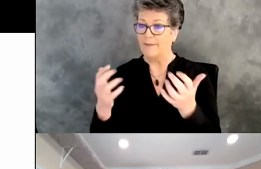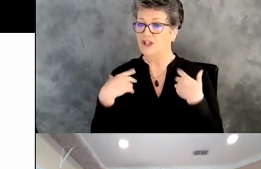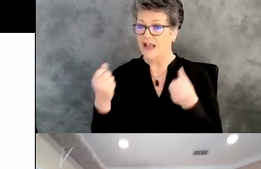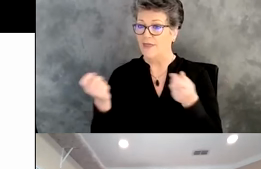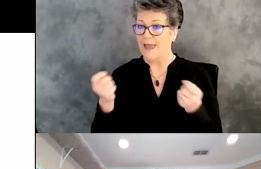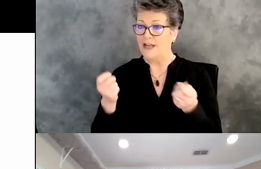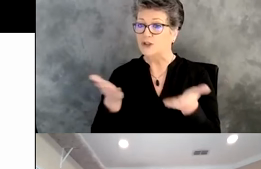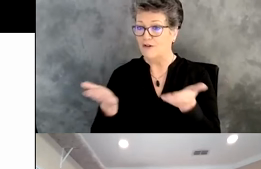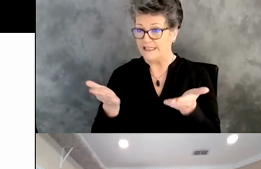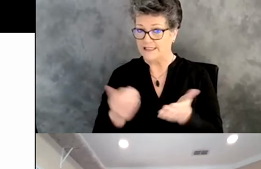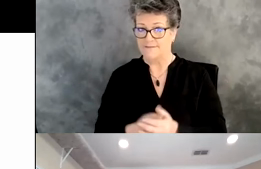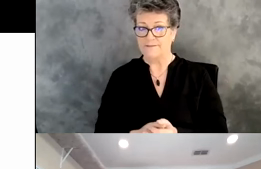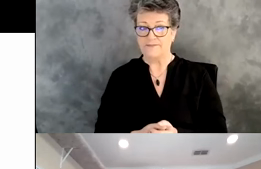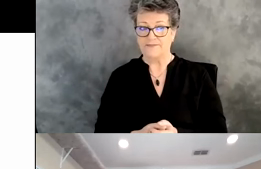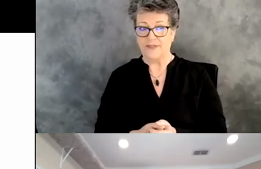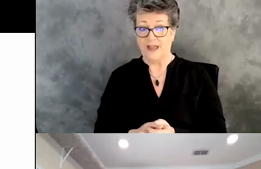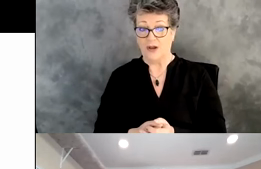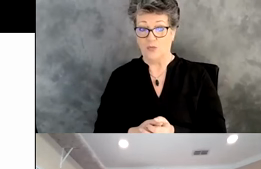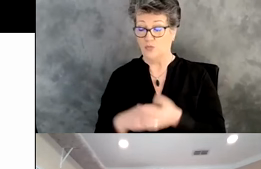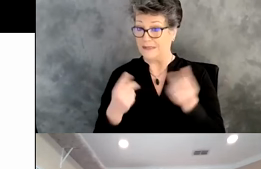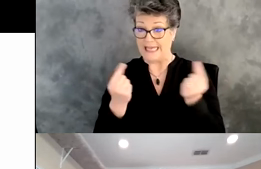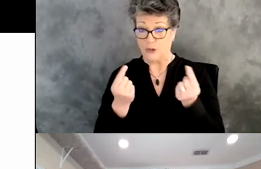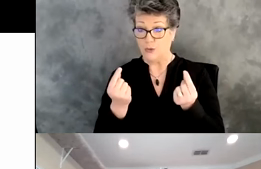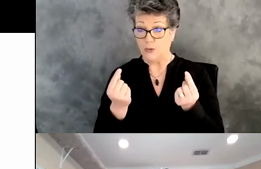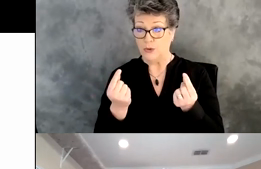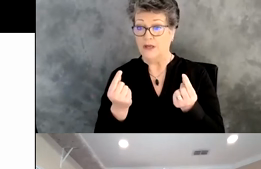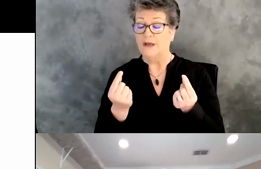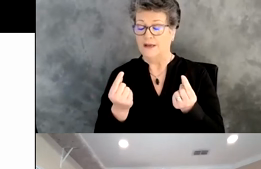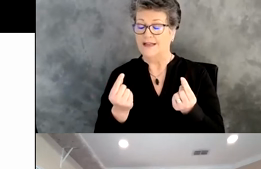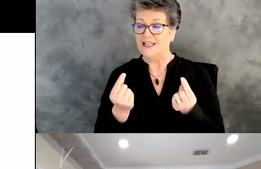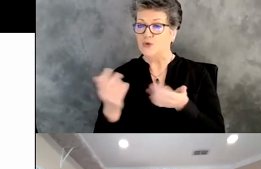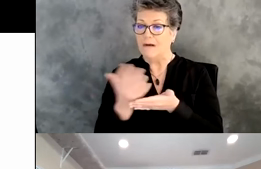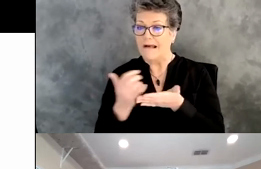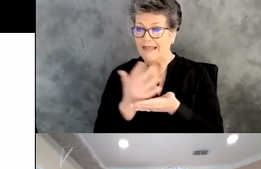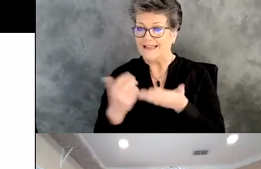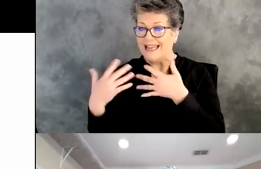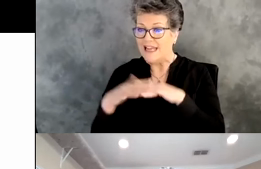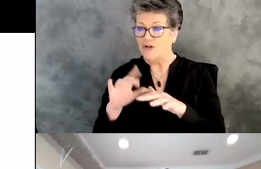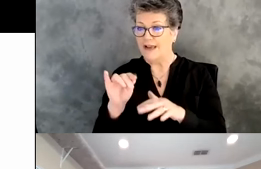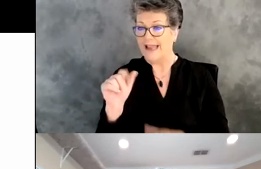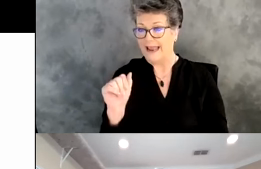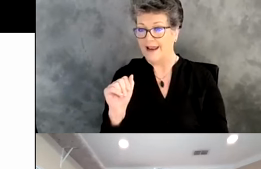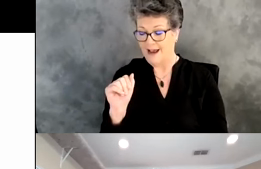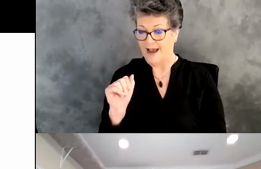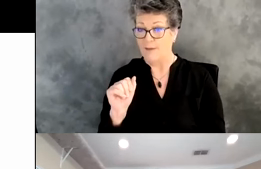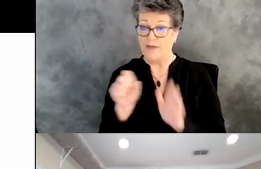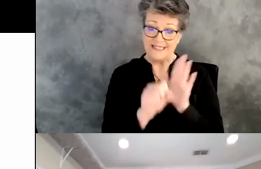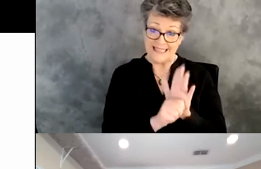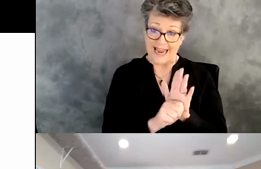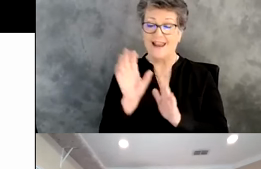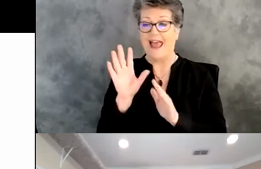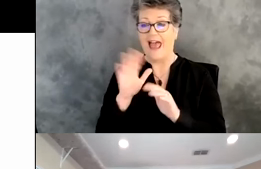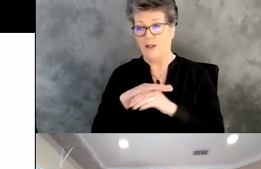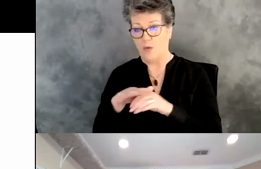service. And what that really does is designed to collect and integrate data at both the statewide and local